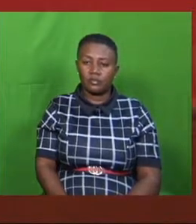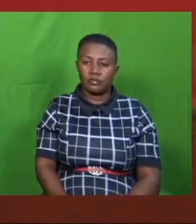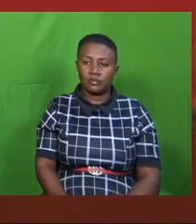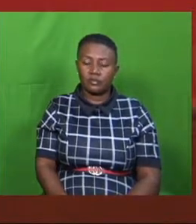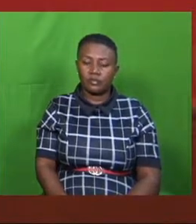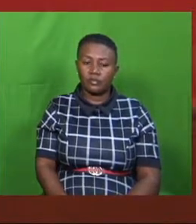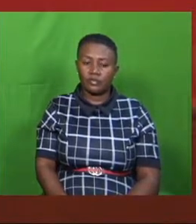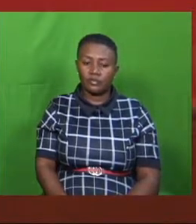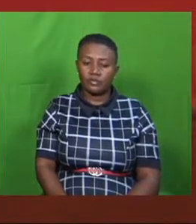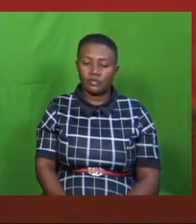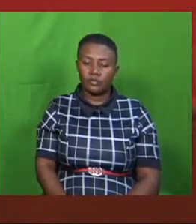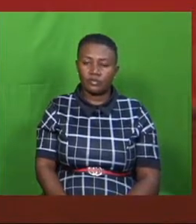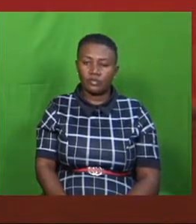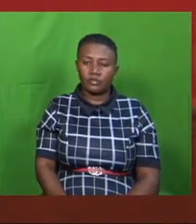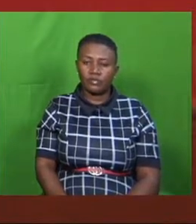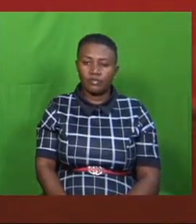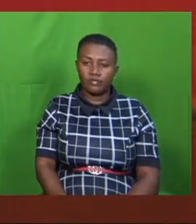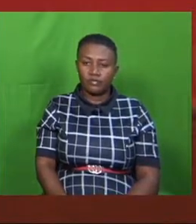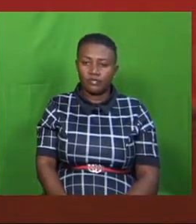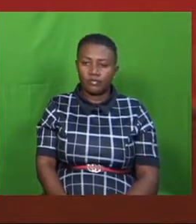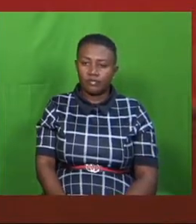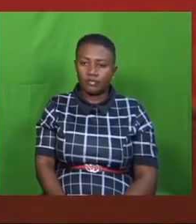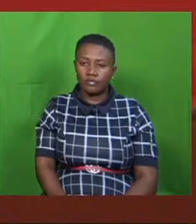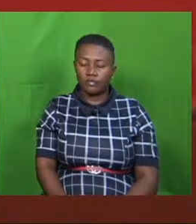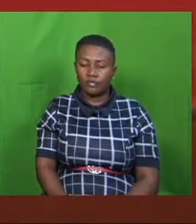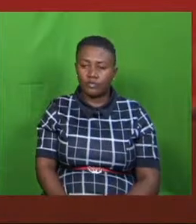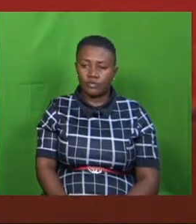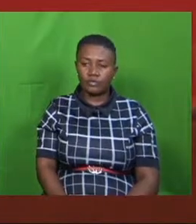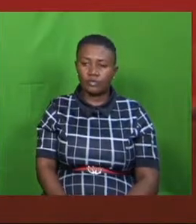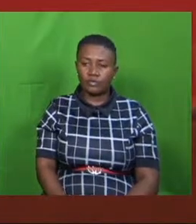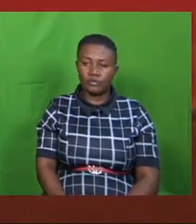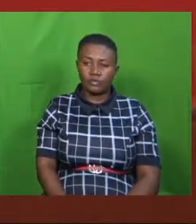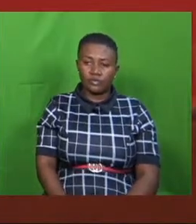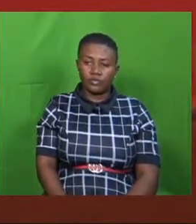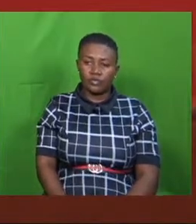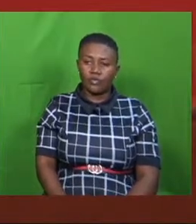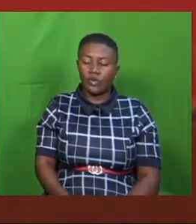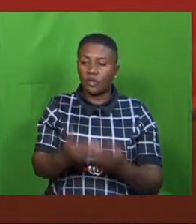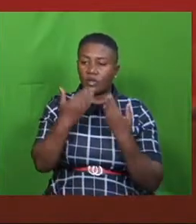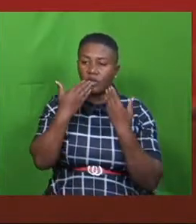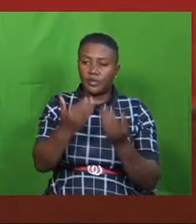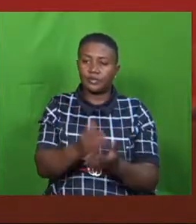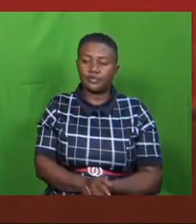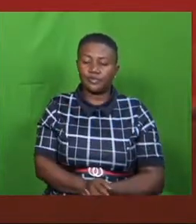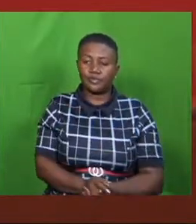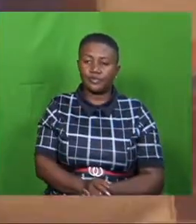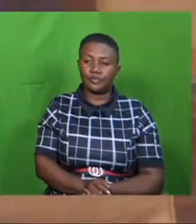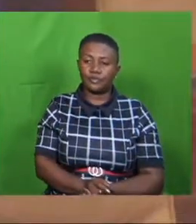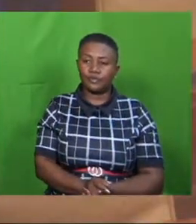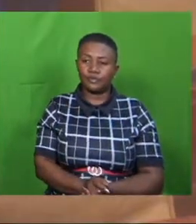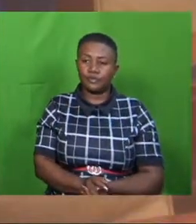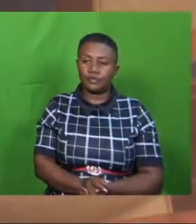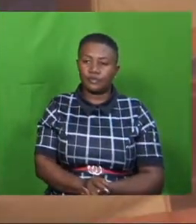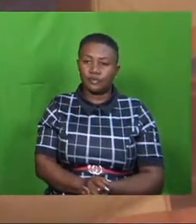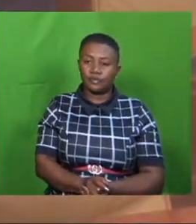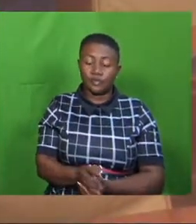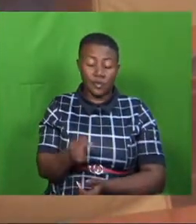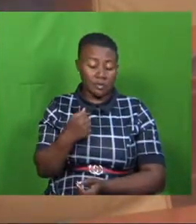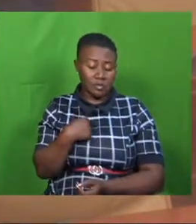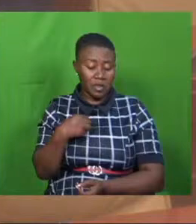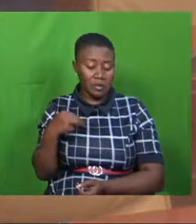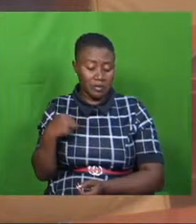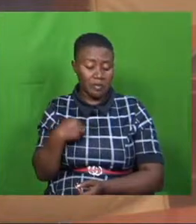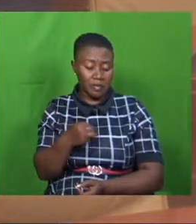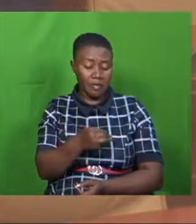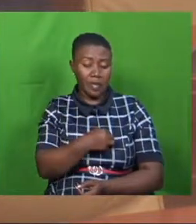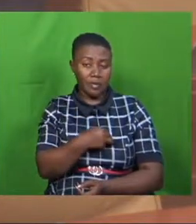Yes, Honorable John Jinapo. Thank you, Honorable Speaker. Honorable Speaker, I am a member of the Finance